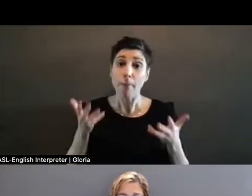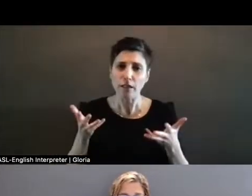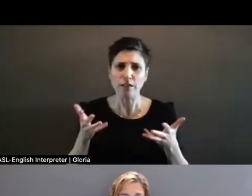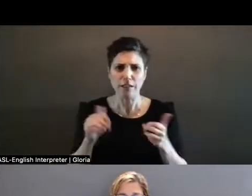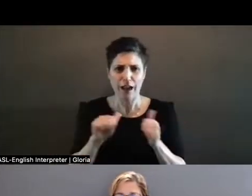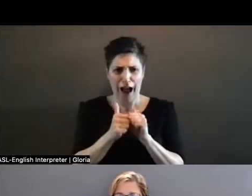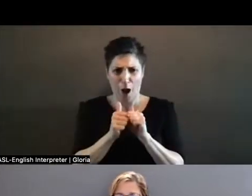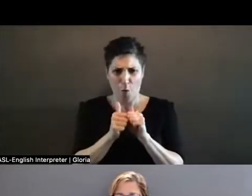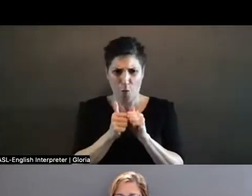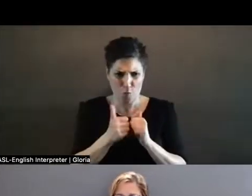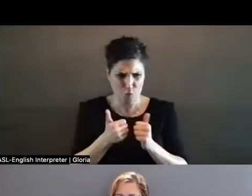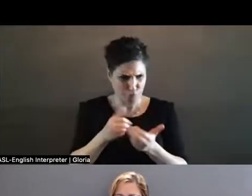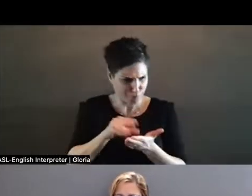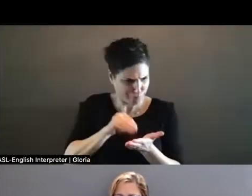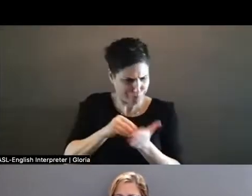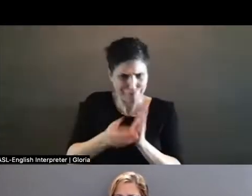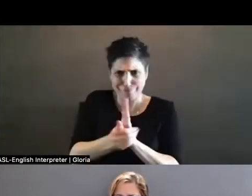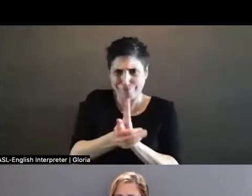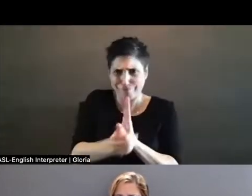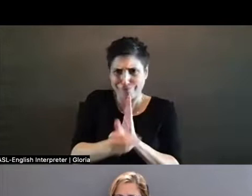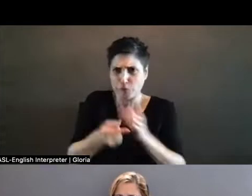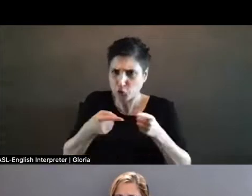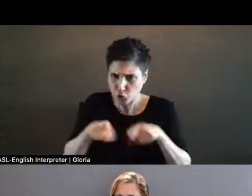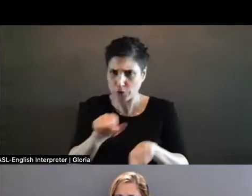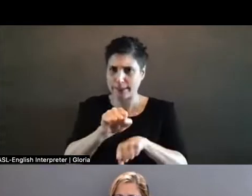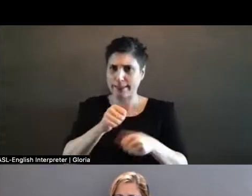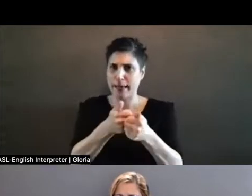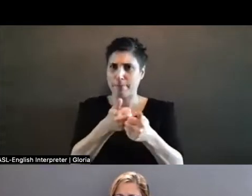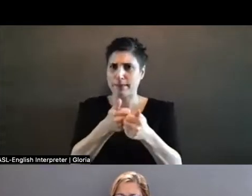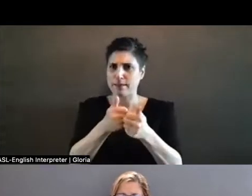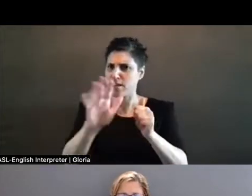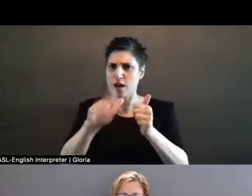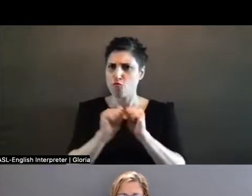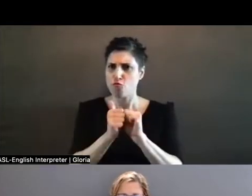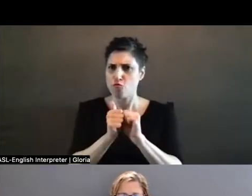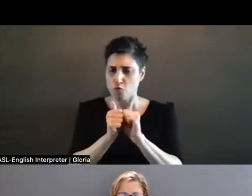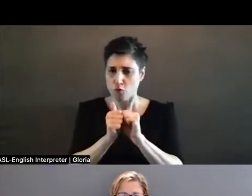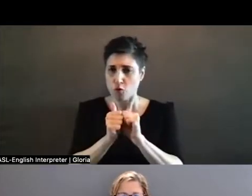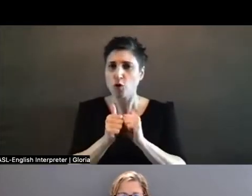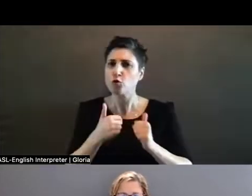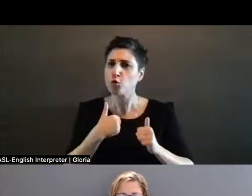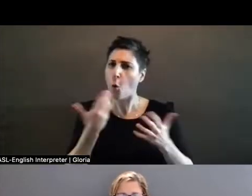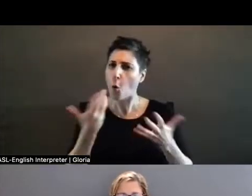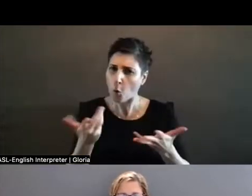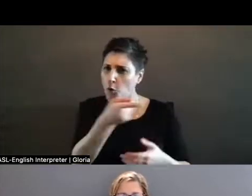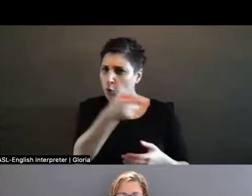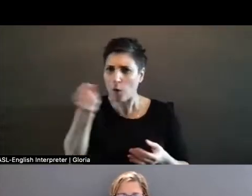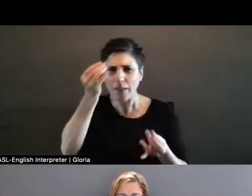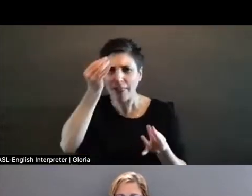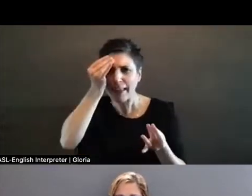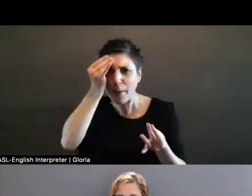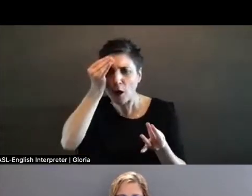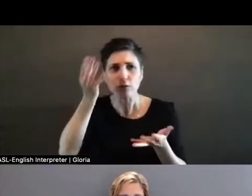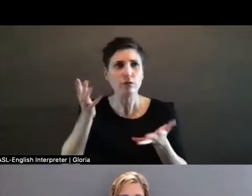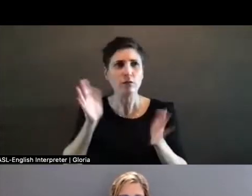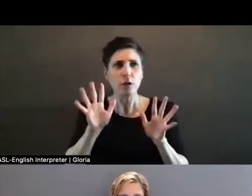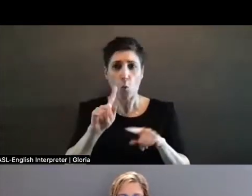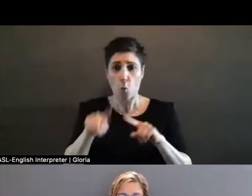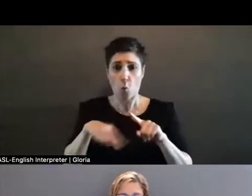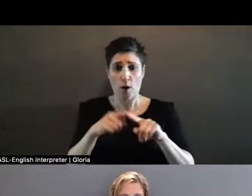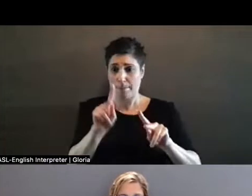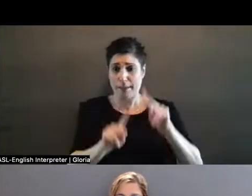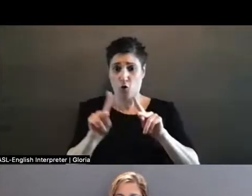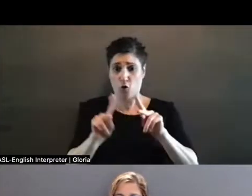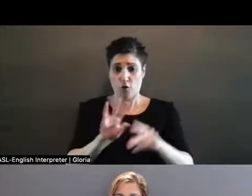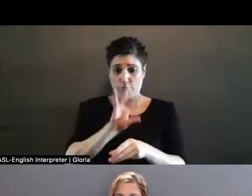skills are. So I challenge you to think about what happens when someone is playing almost any game,